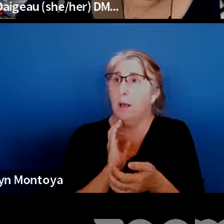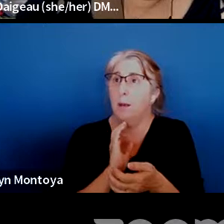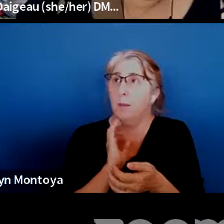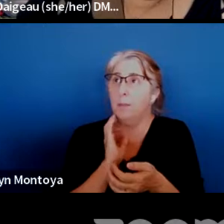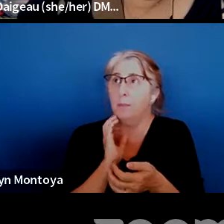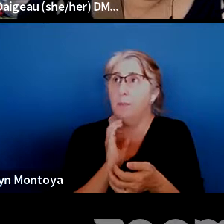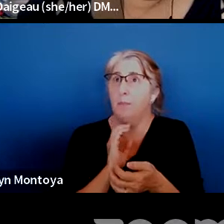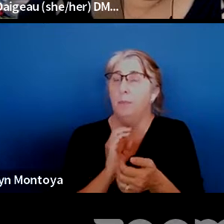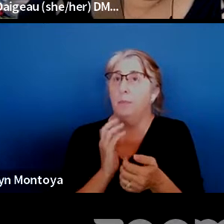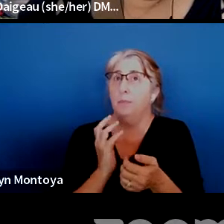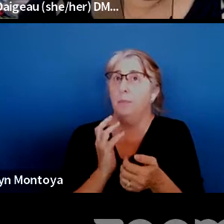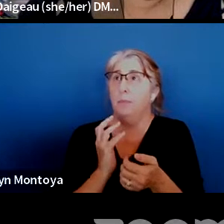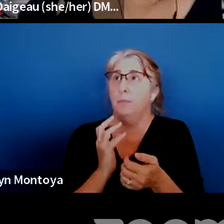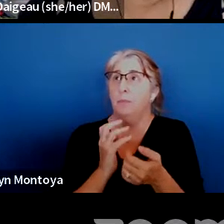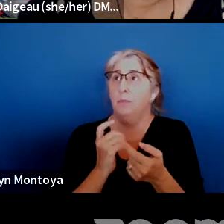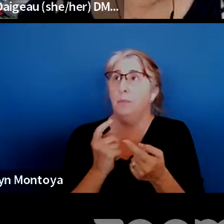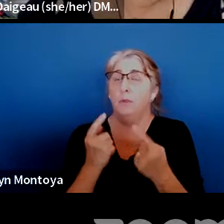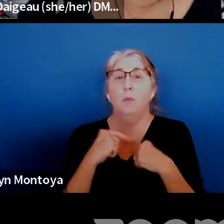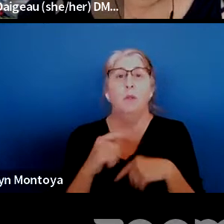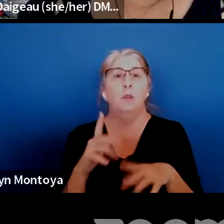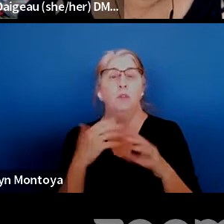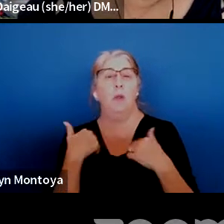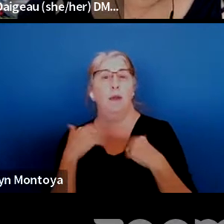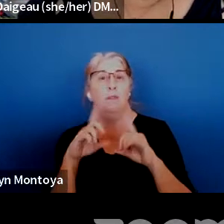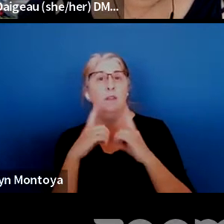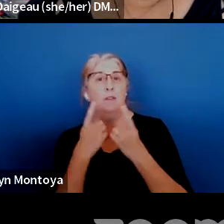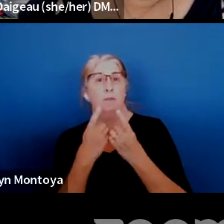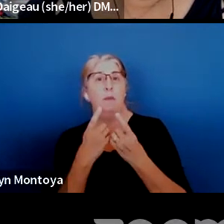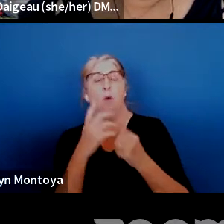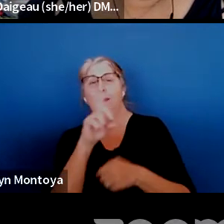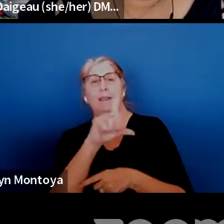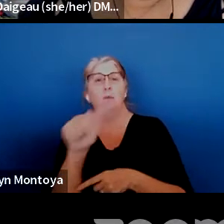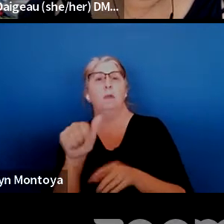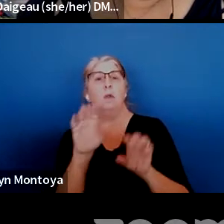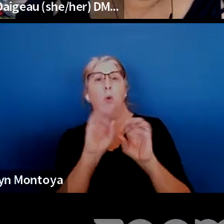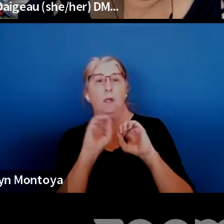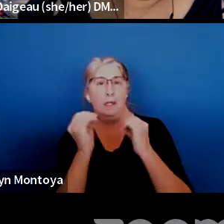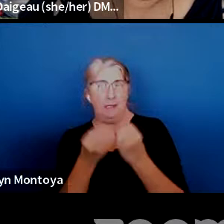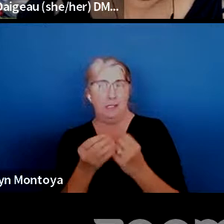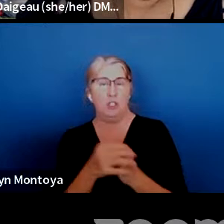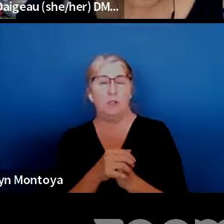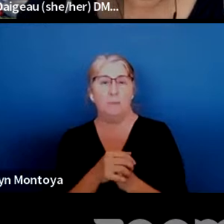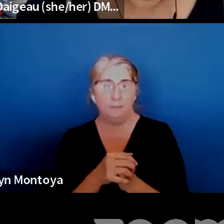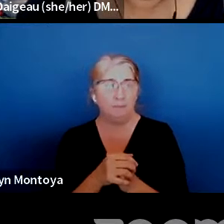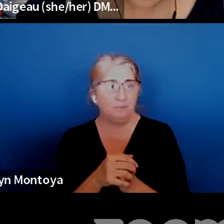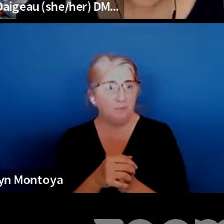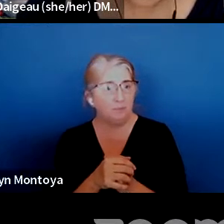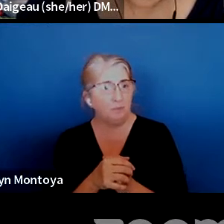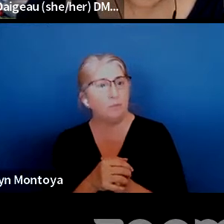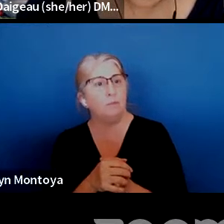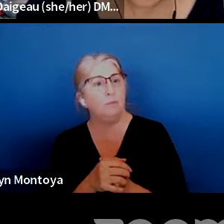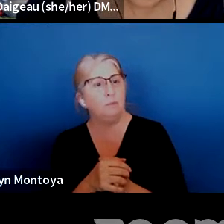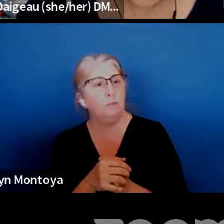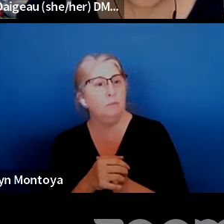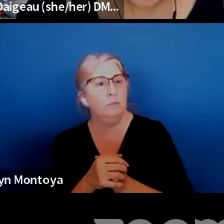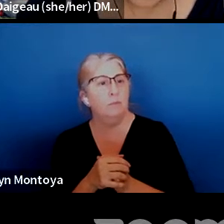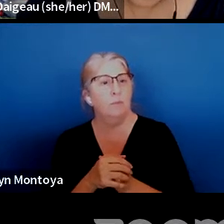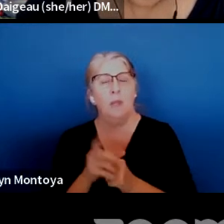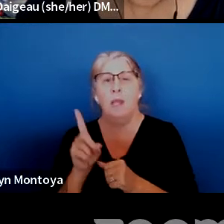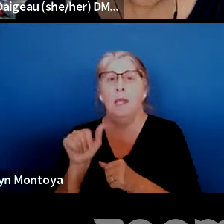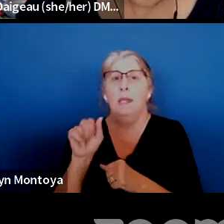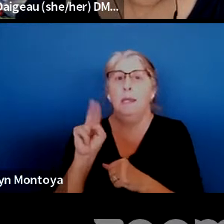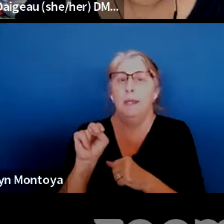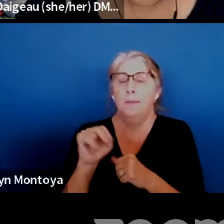promote your disability organization if you work for one. Okay. What I want to kind of bridge back to the beginning